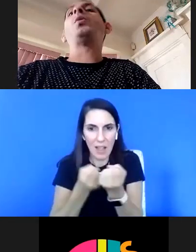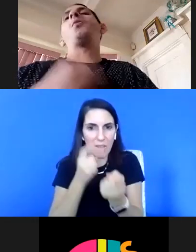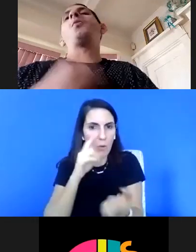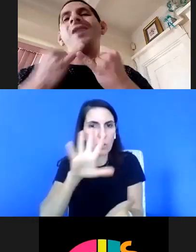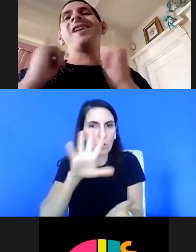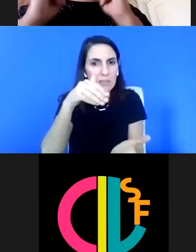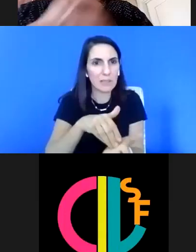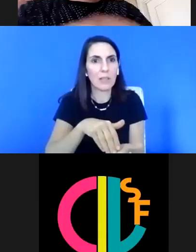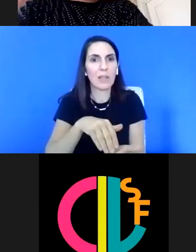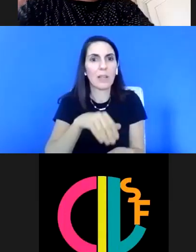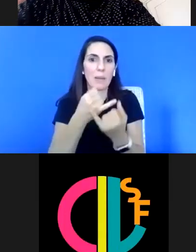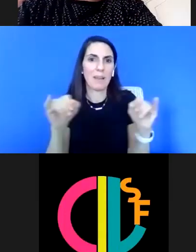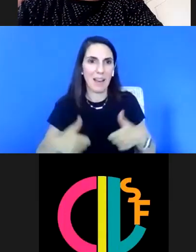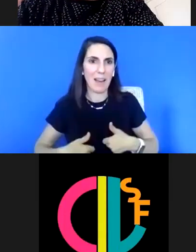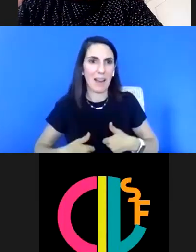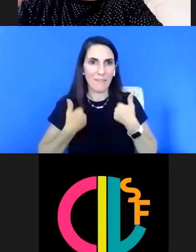Independent Living.